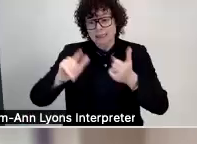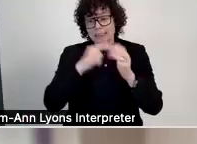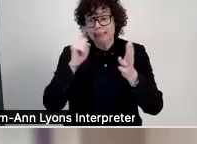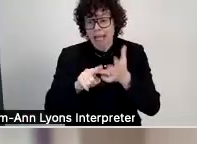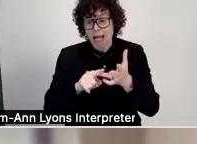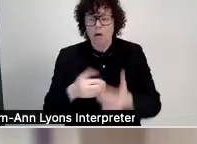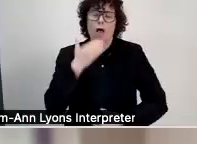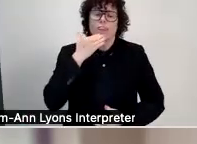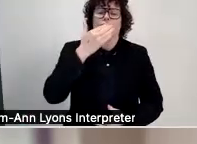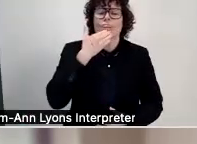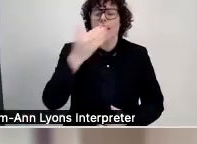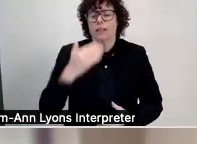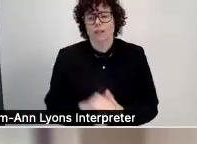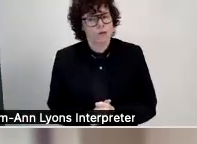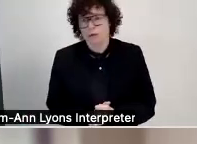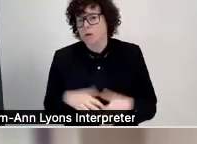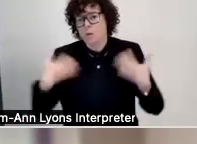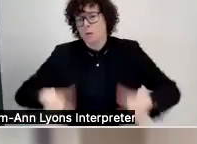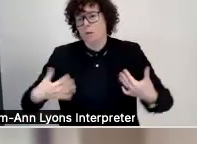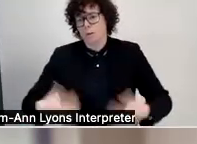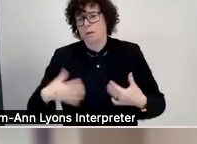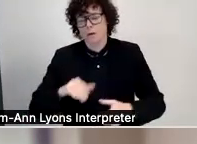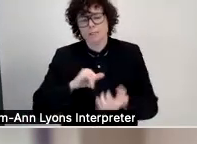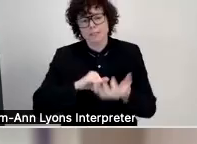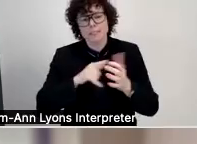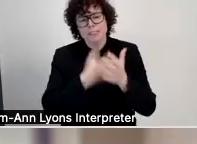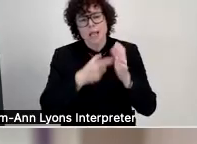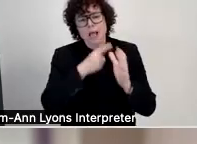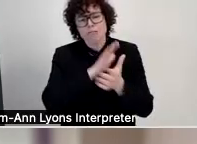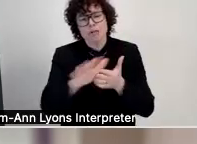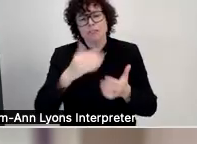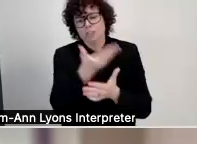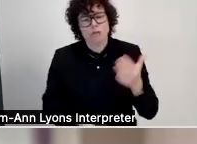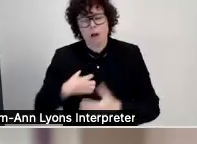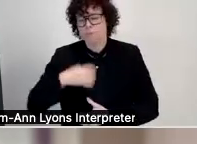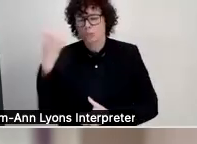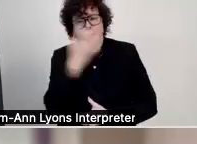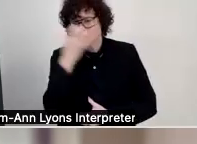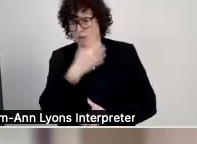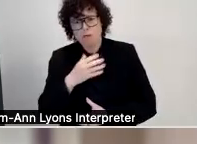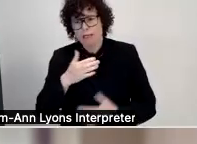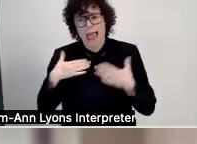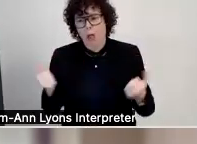Thank you, Jane, for sharing Sarah's story with us all. And I'm sorry about the experiences that you've had with the health